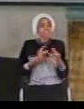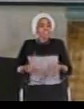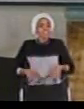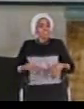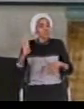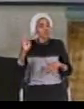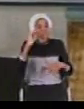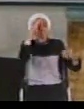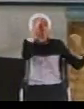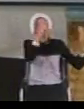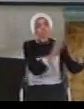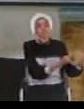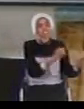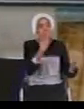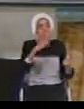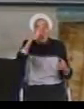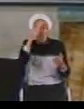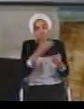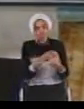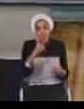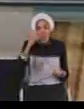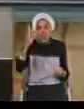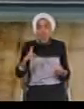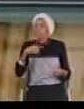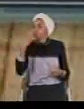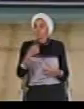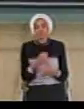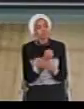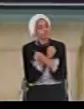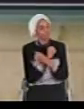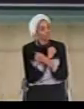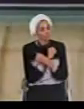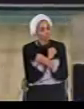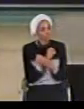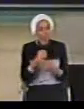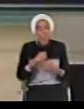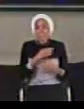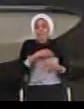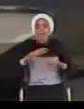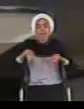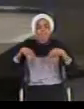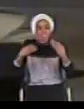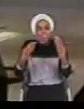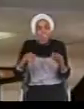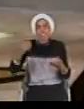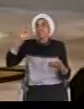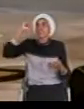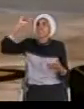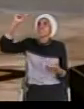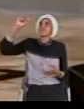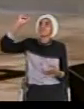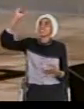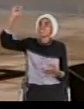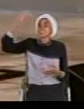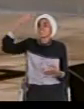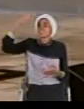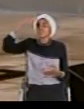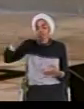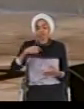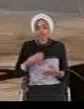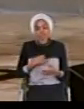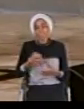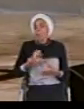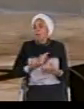the faith of the Son of God, who loved me and gave himself for me.